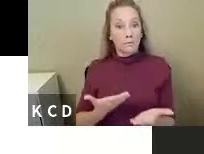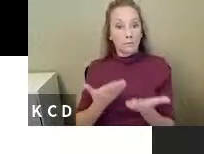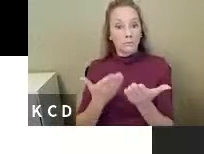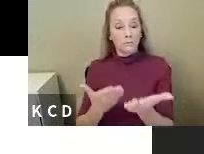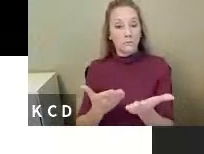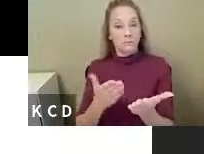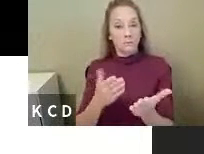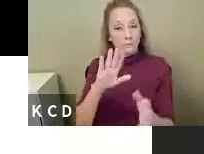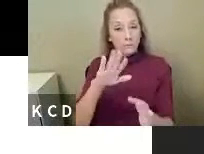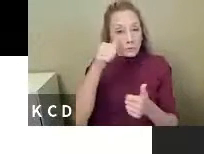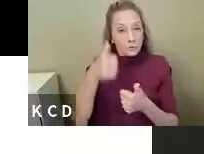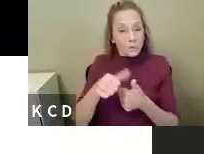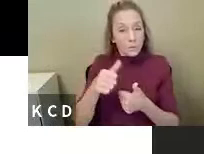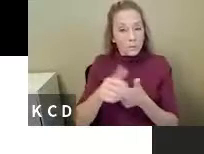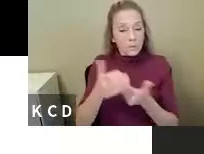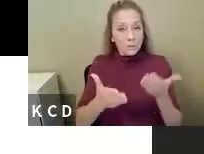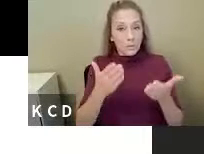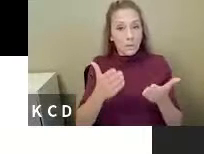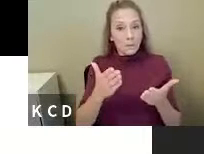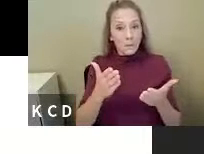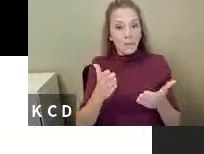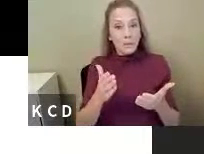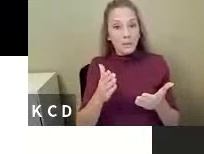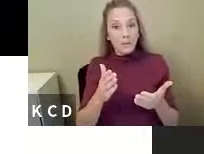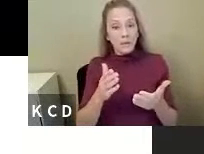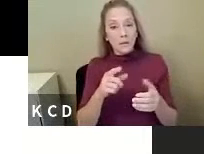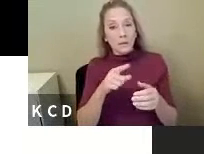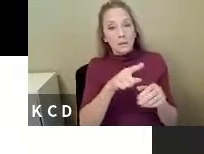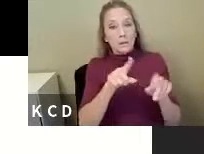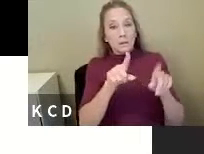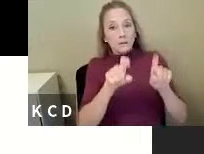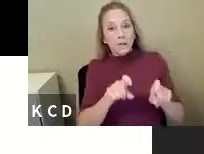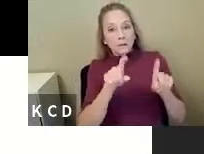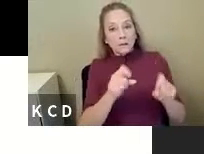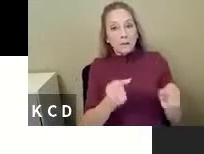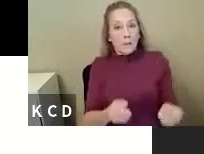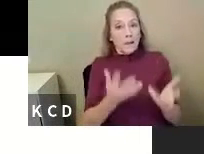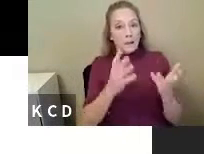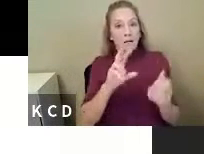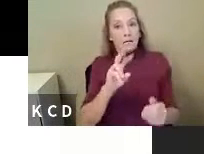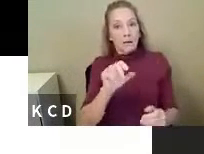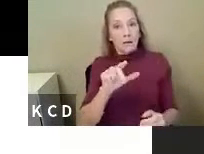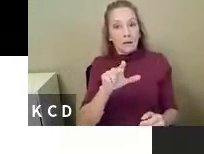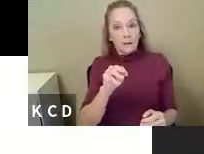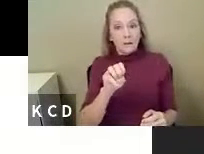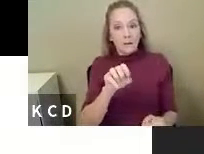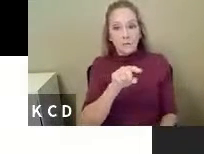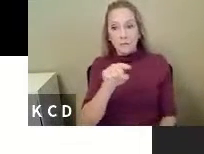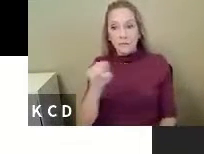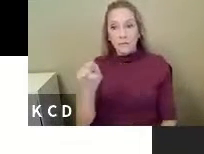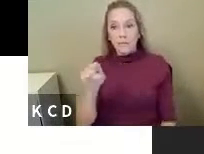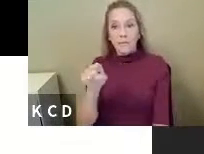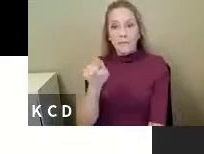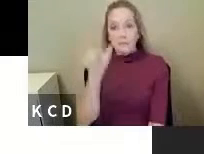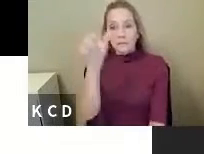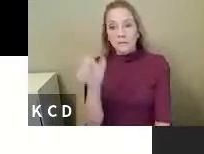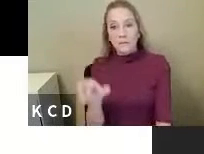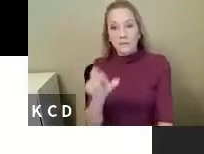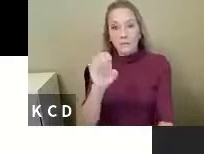if you recall previously, if you look at testing volume over in the escalation bar box